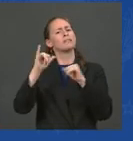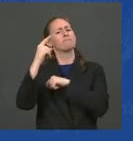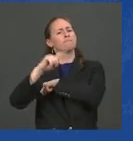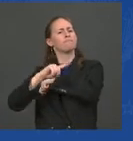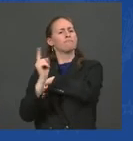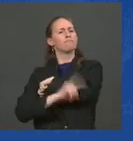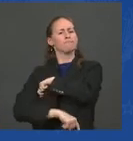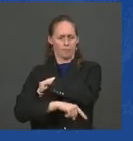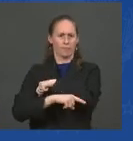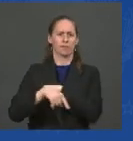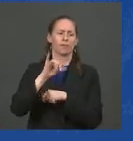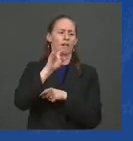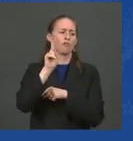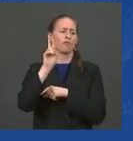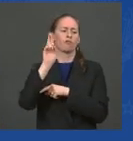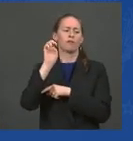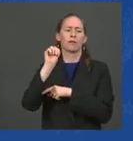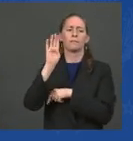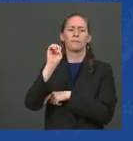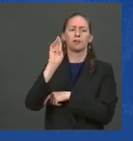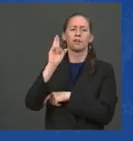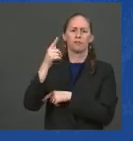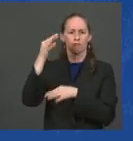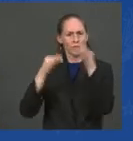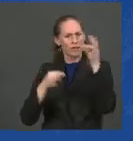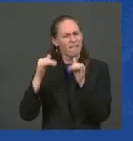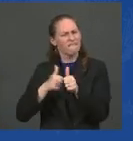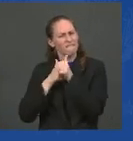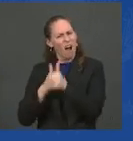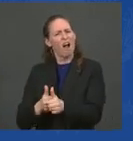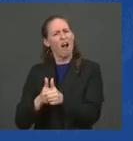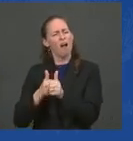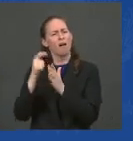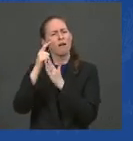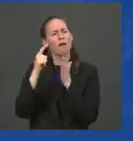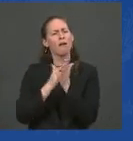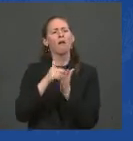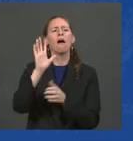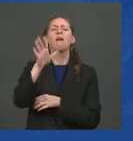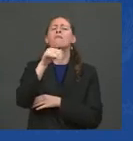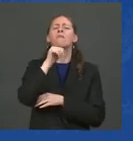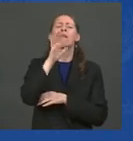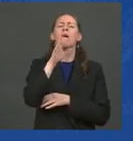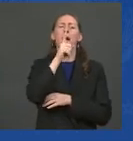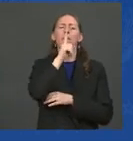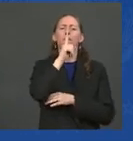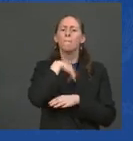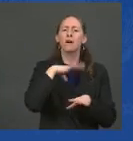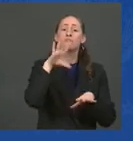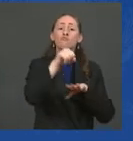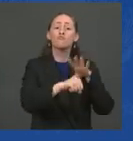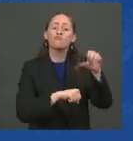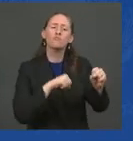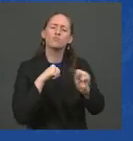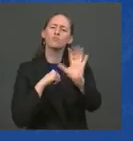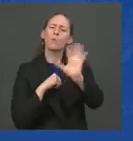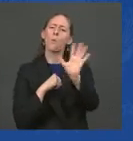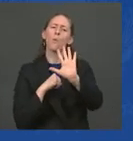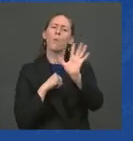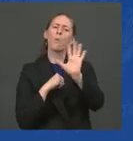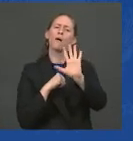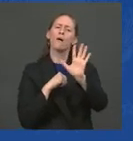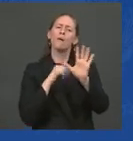Nuremberg, the rule of law. This wasn't about colonies and acquiring property It was about restoring the rule of